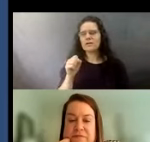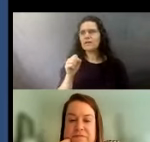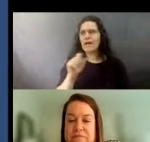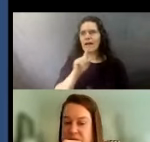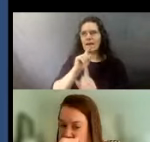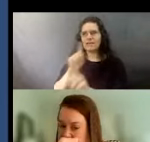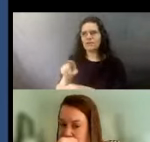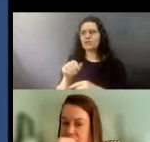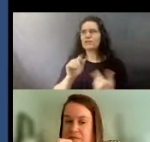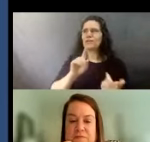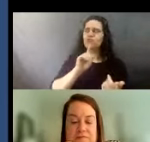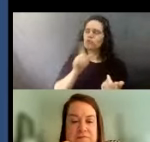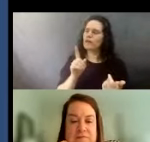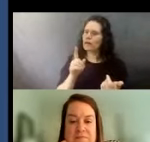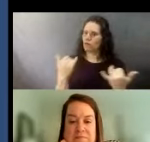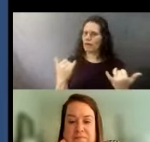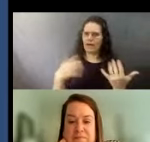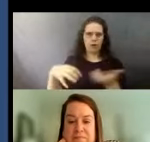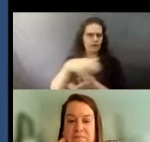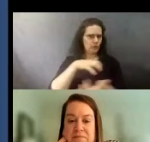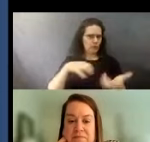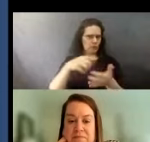because the newest variants, the BA